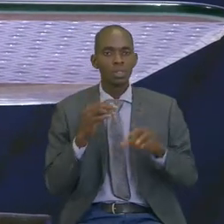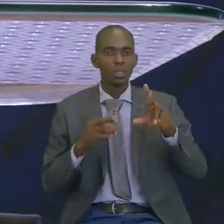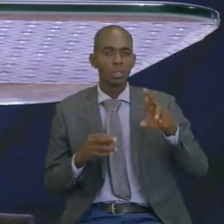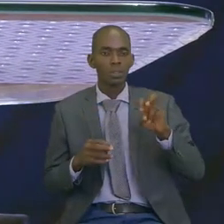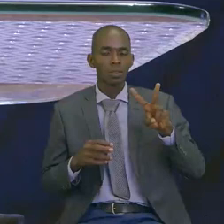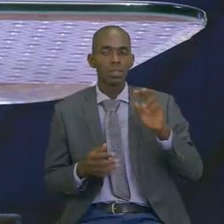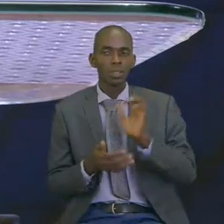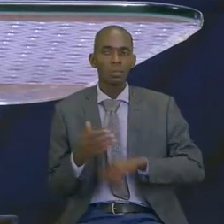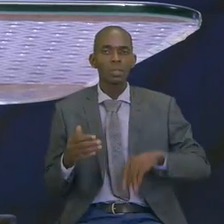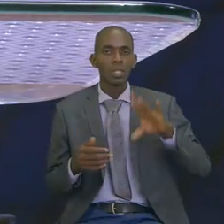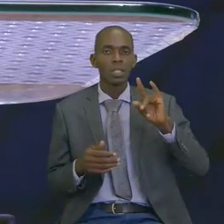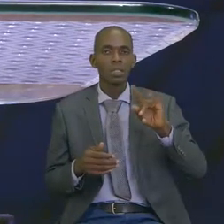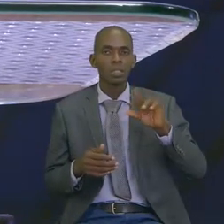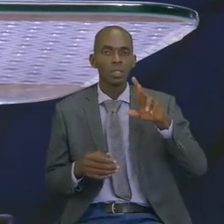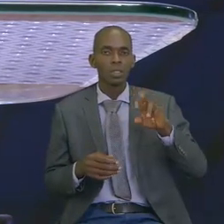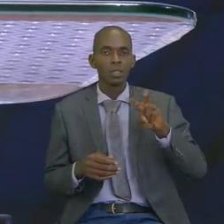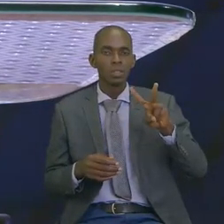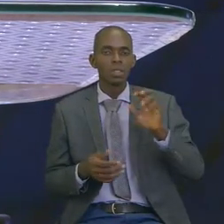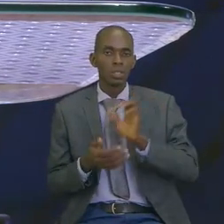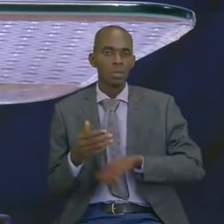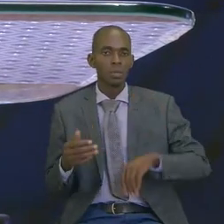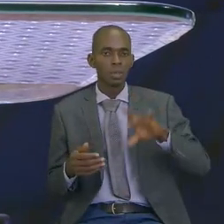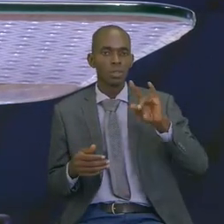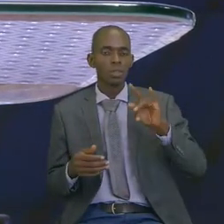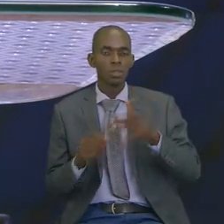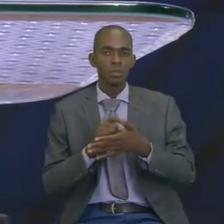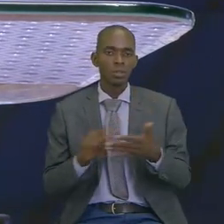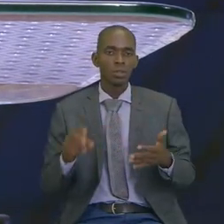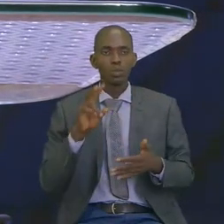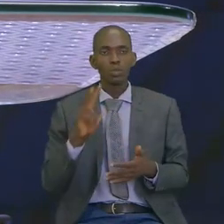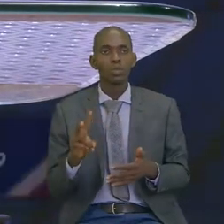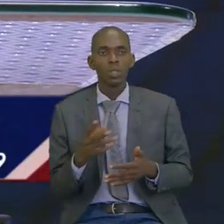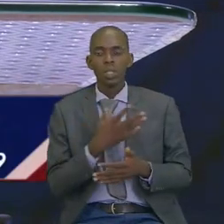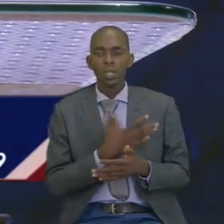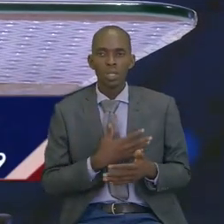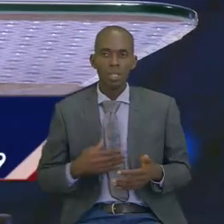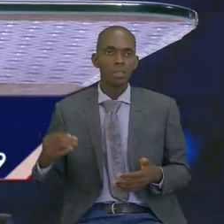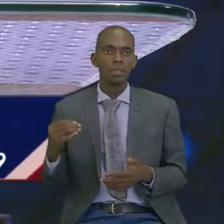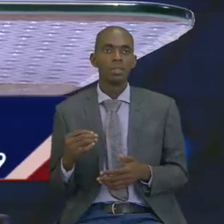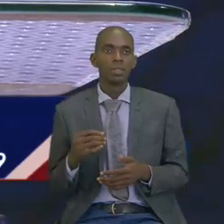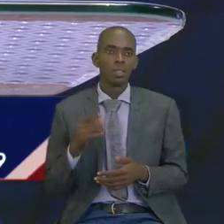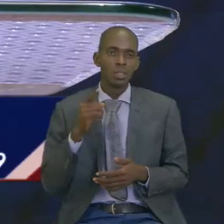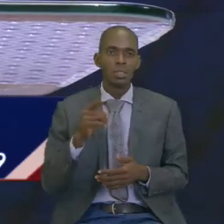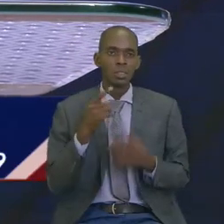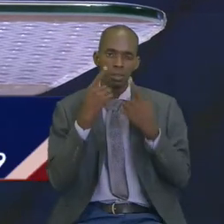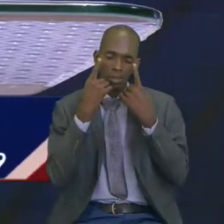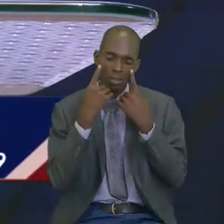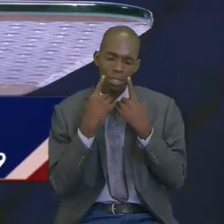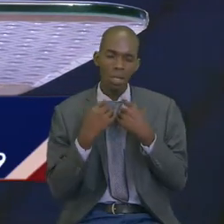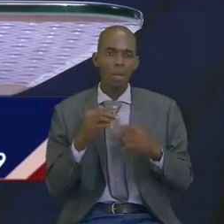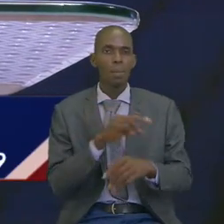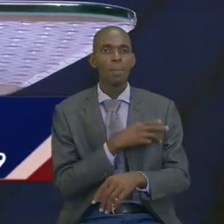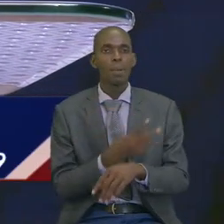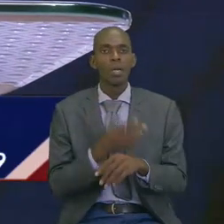we're looking at it from verse 2. In Revelation chapter 18, verse 2, and he cried mightily